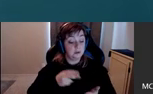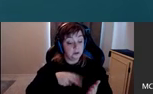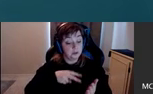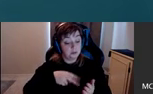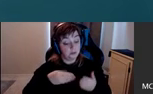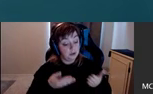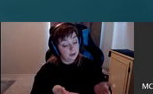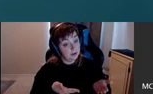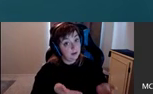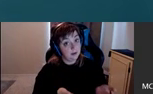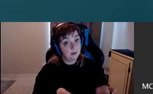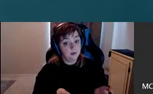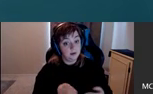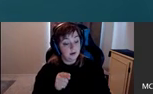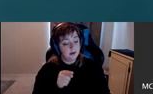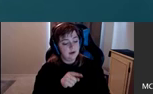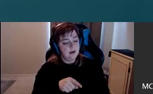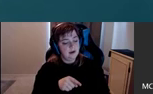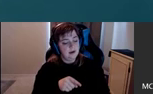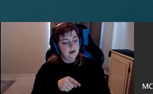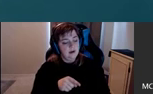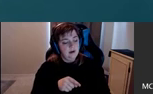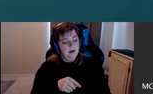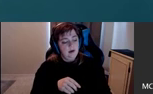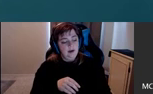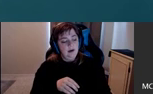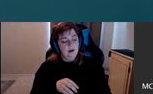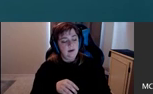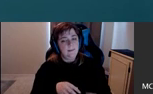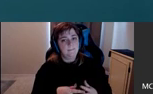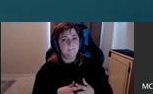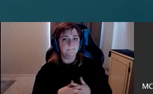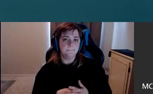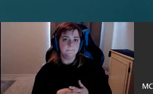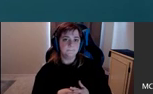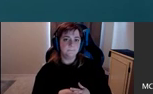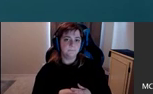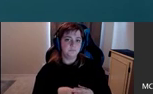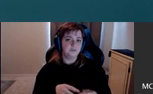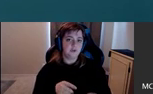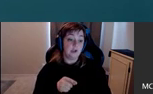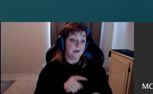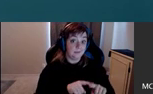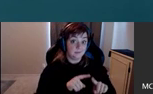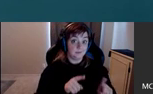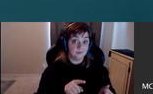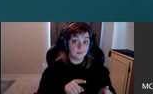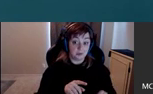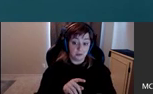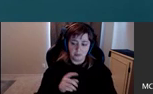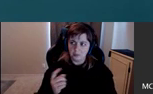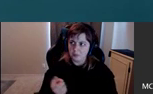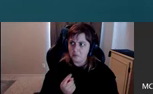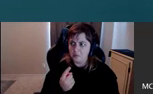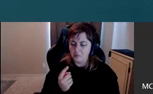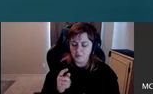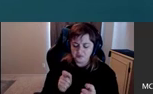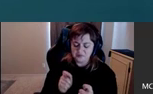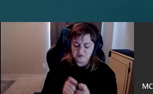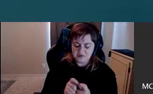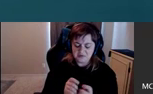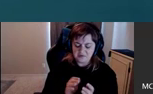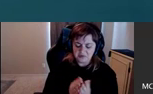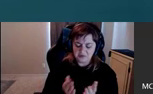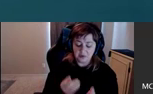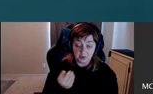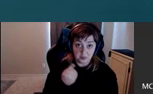he doesn't have what I had as a kid, which was this was the only narrative. He's getting all these other narratives.